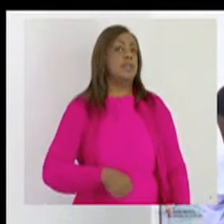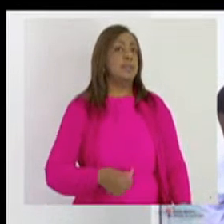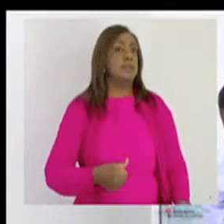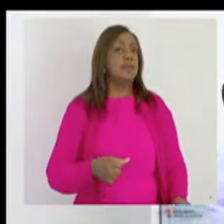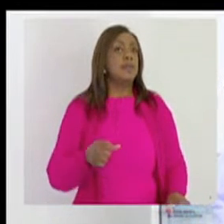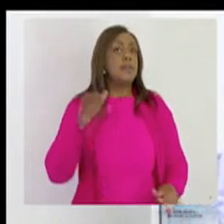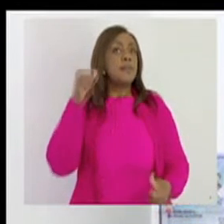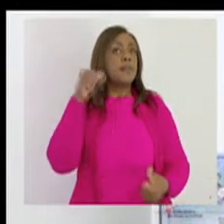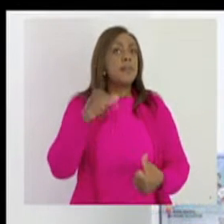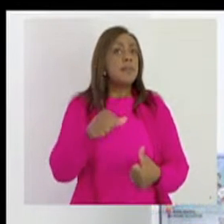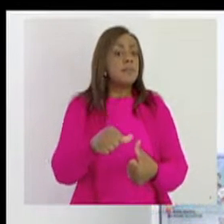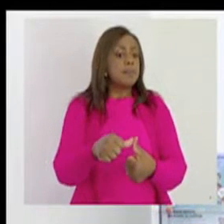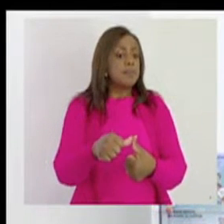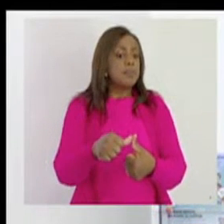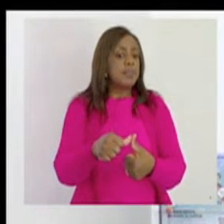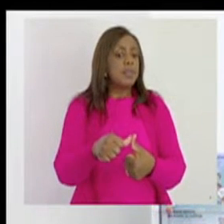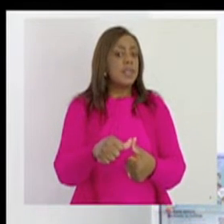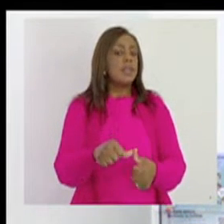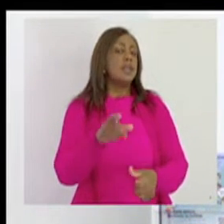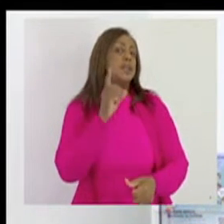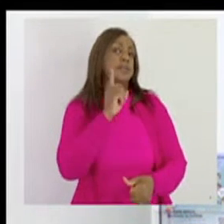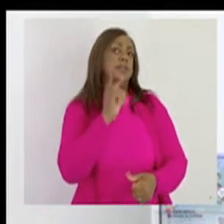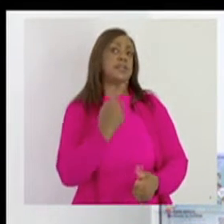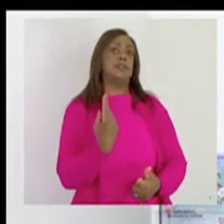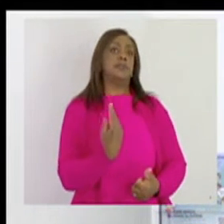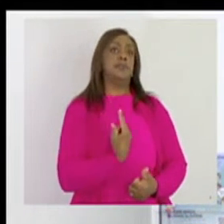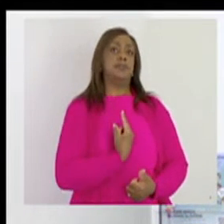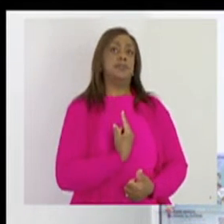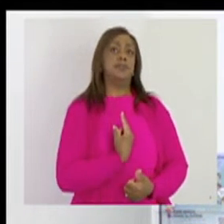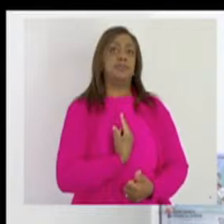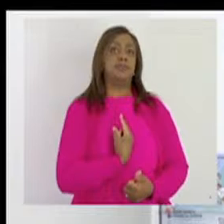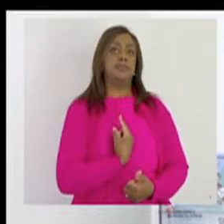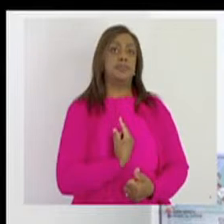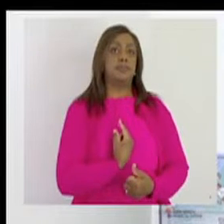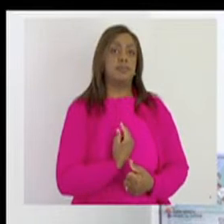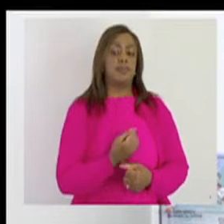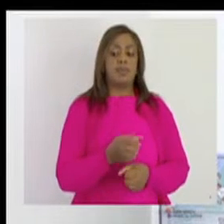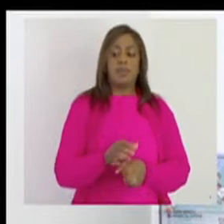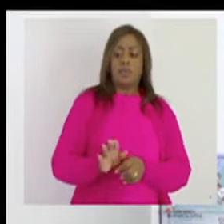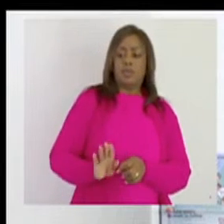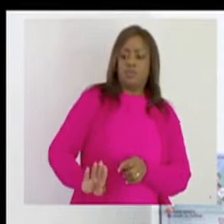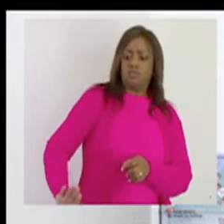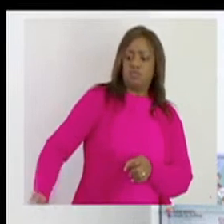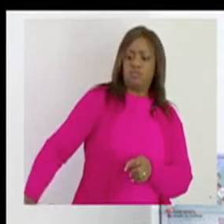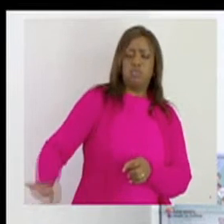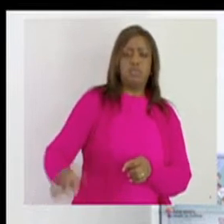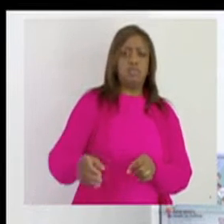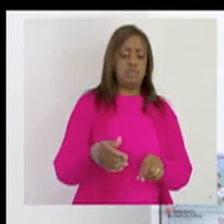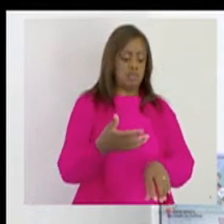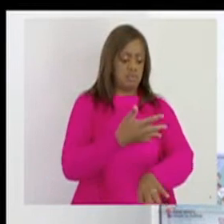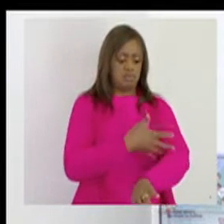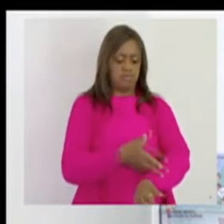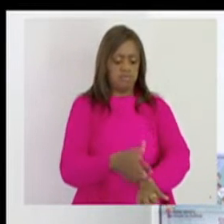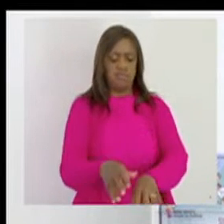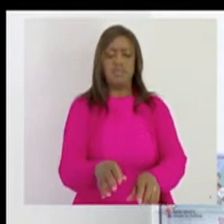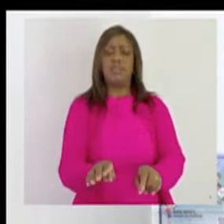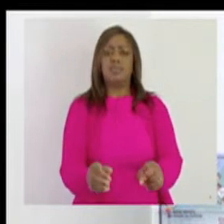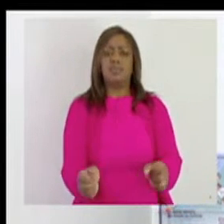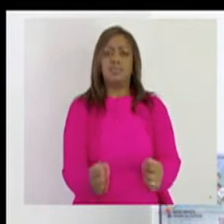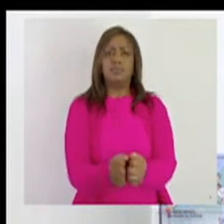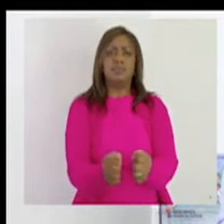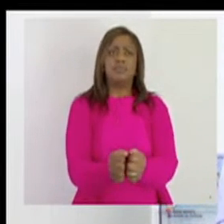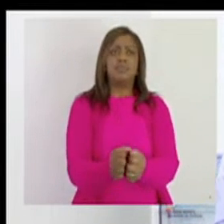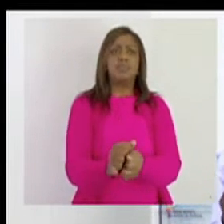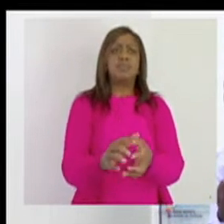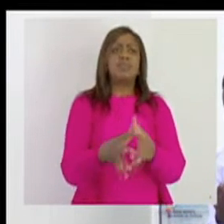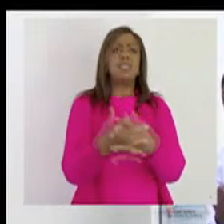can prevent the spreading of these STDs by avoiding the contact of body fluids. And then you have also said